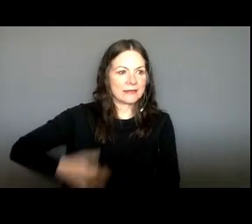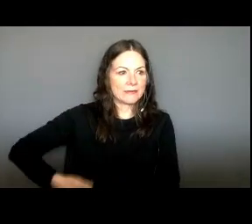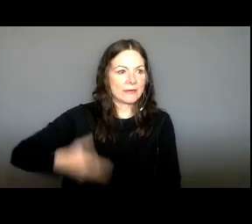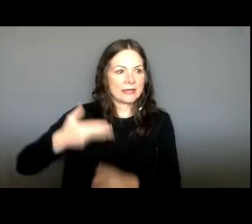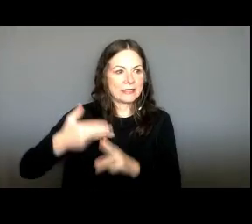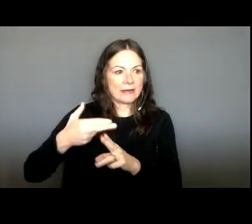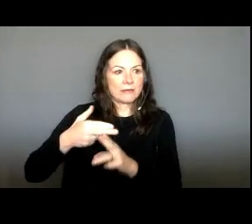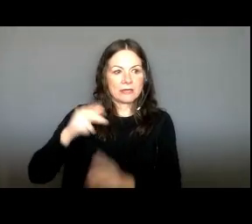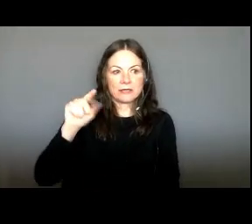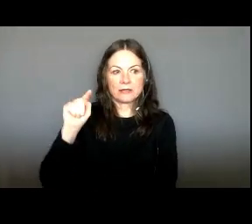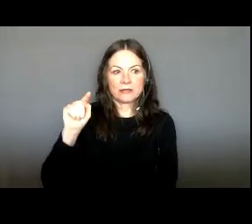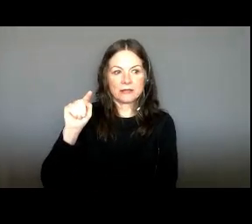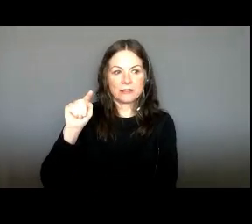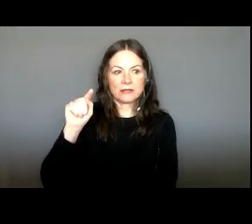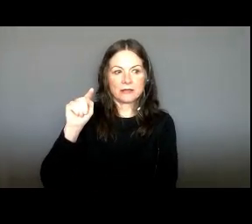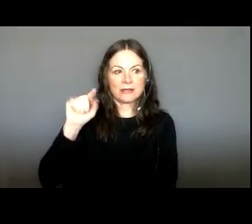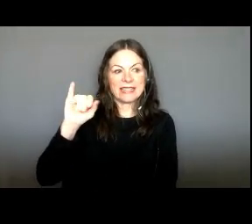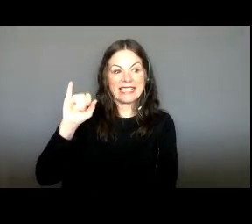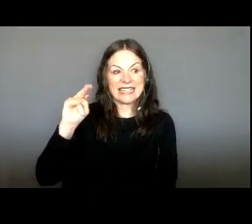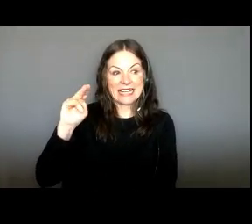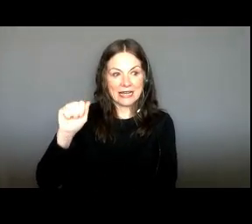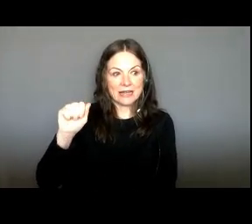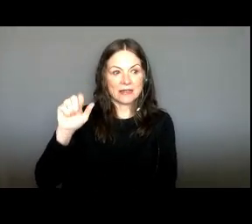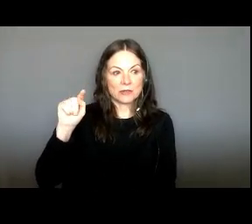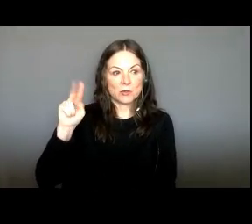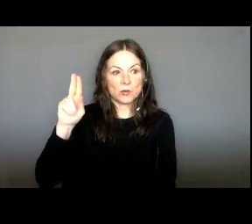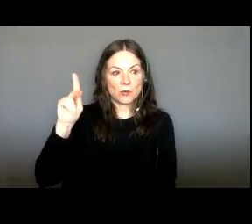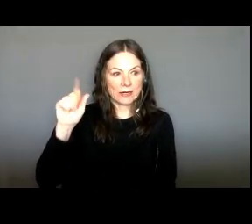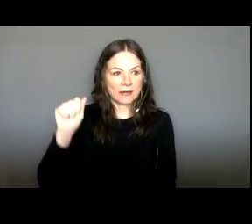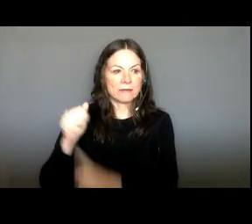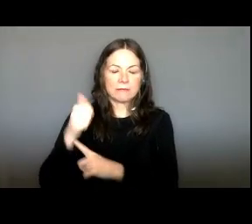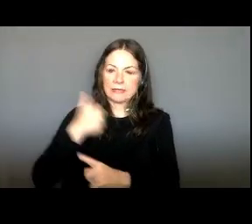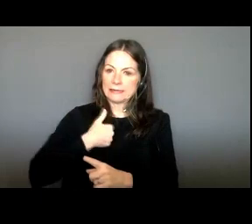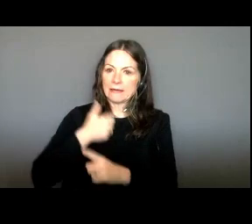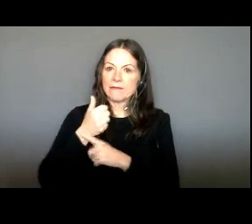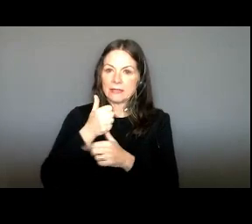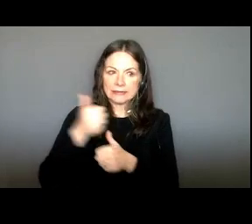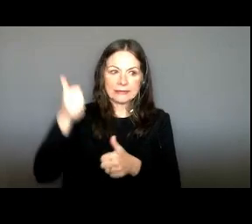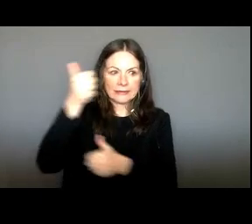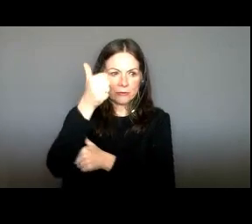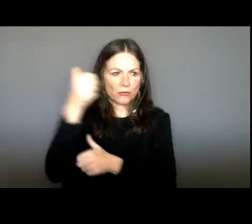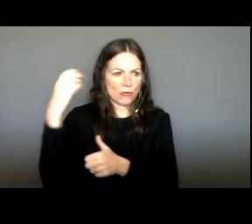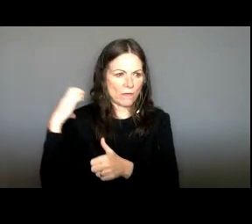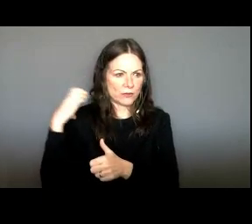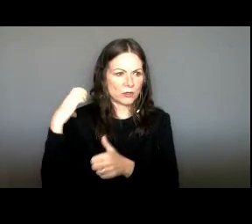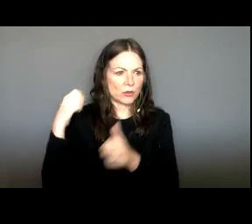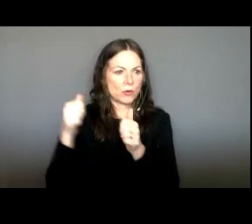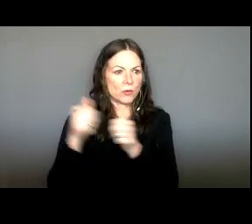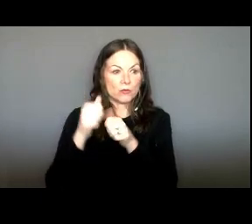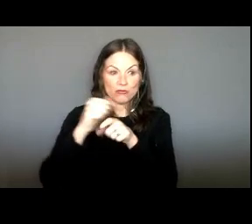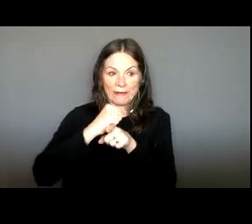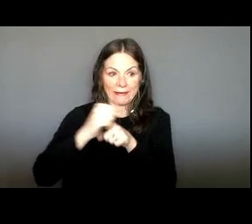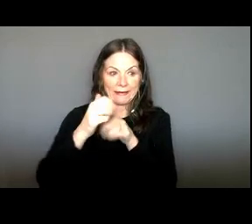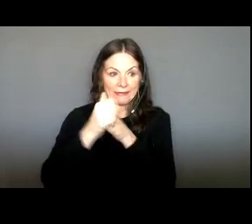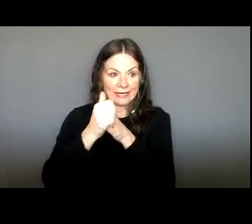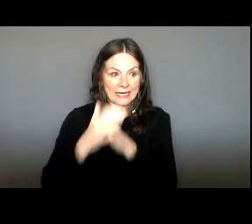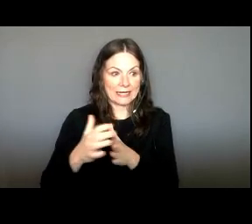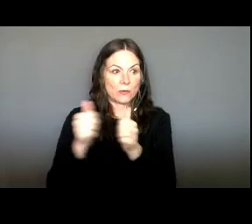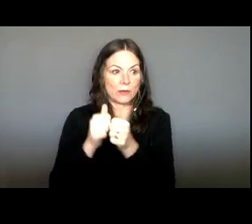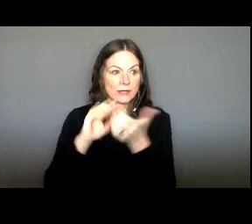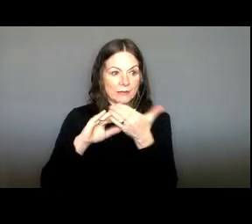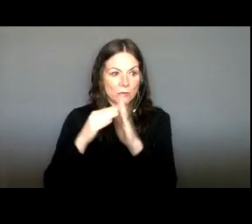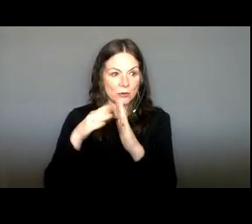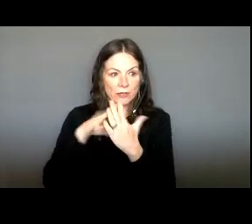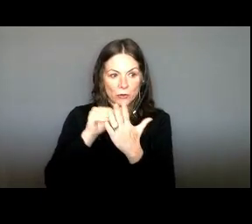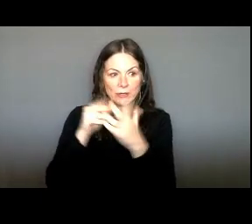officer and training lead with Community Learning and Engagement team at Prosper Canada. And today with me, my colleagues, Jenny Bolton,